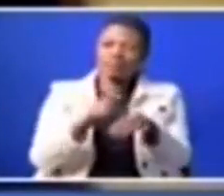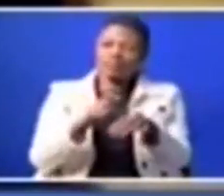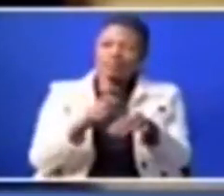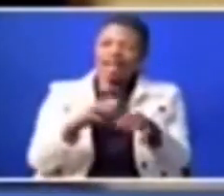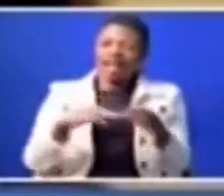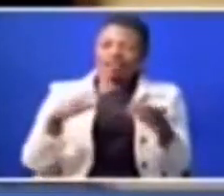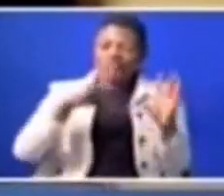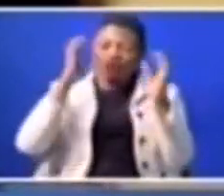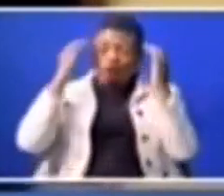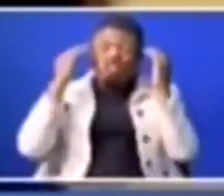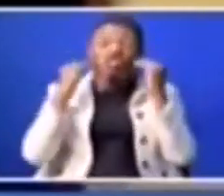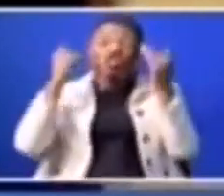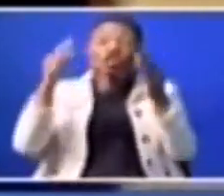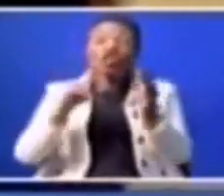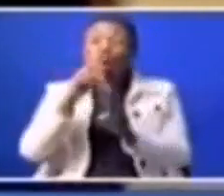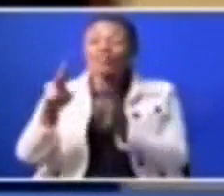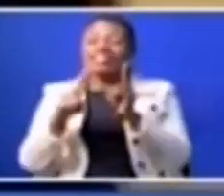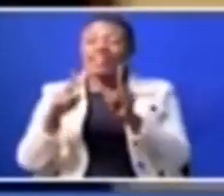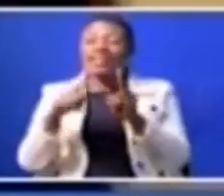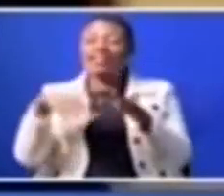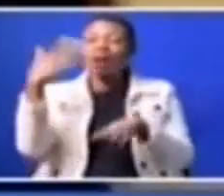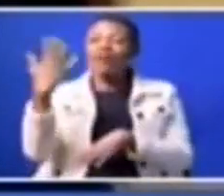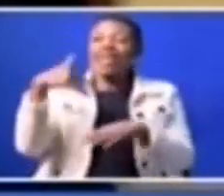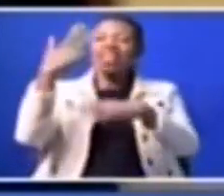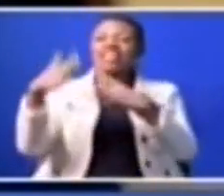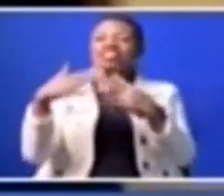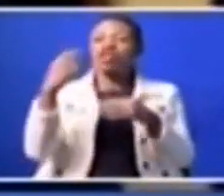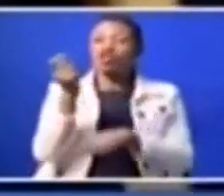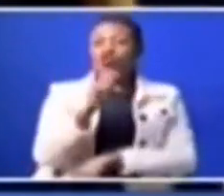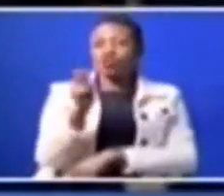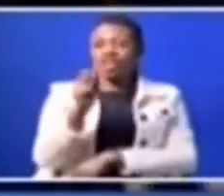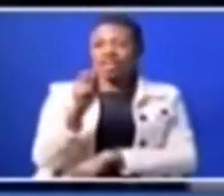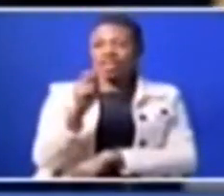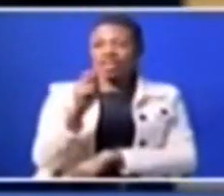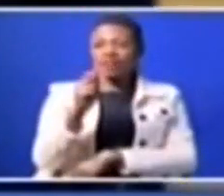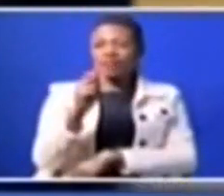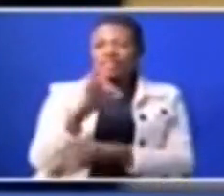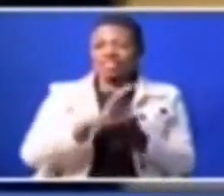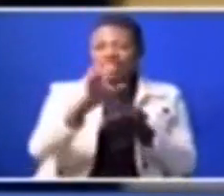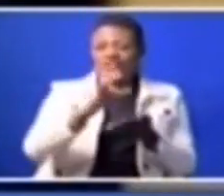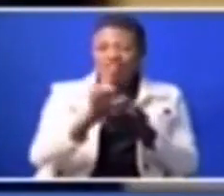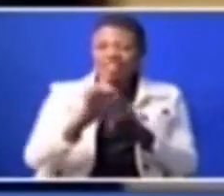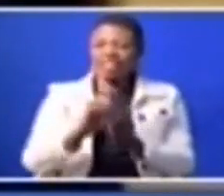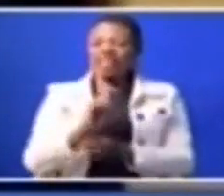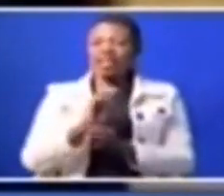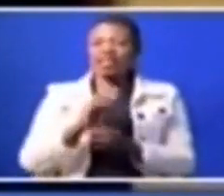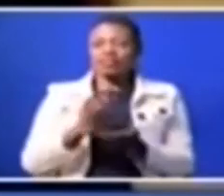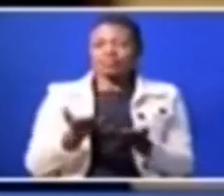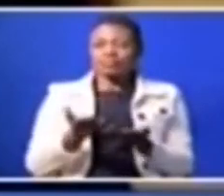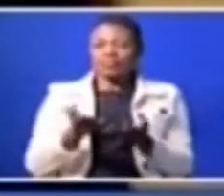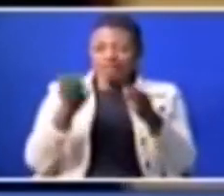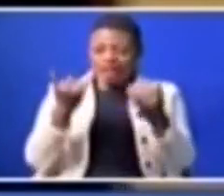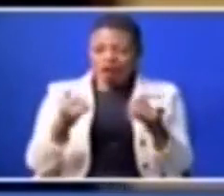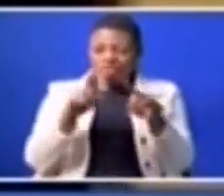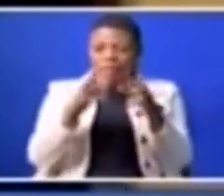on 22nd of May, which is next Tuesday, when he'll be delivering his ruling on this matter. So in the meantime, they have